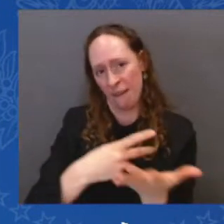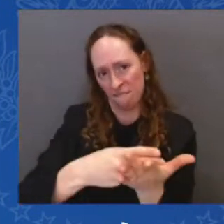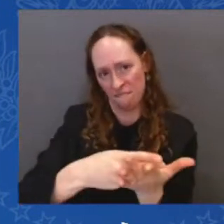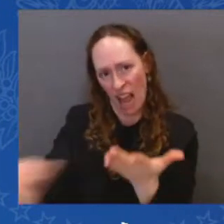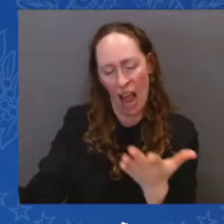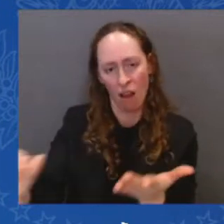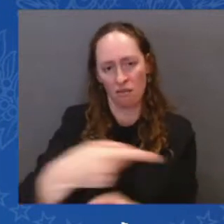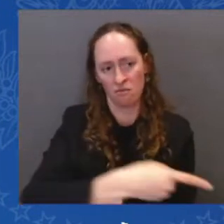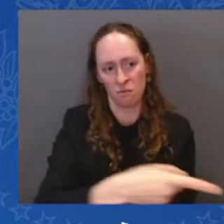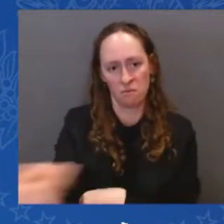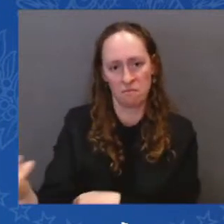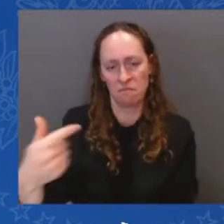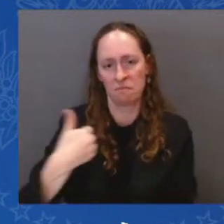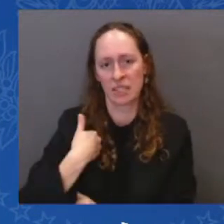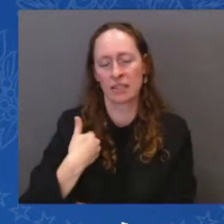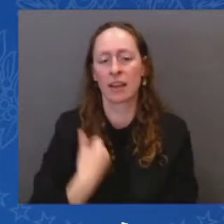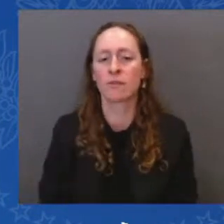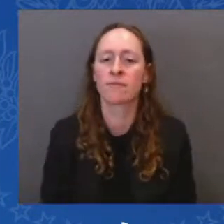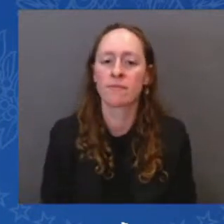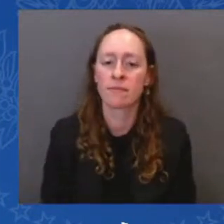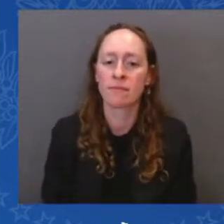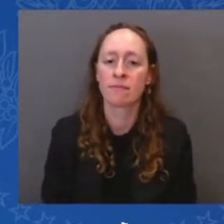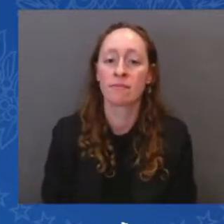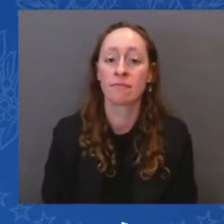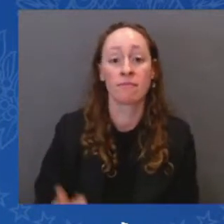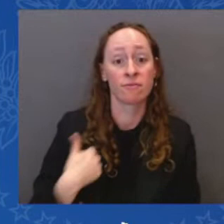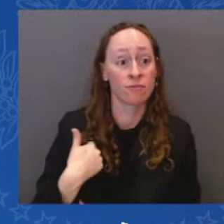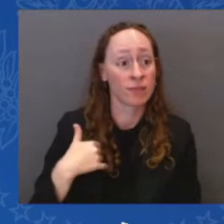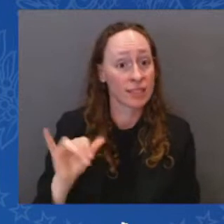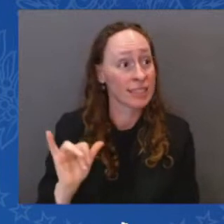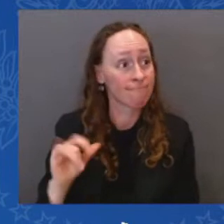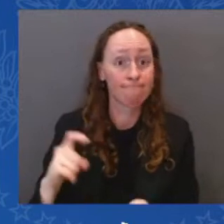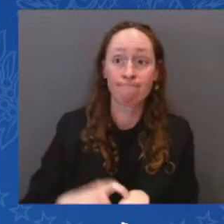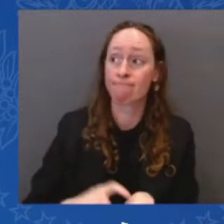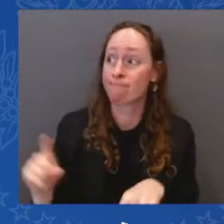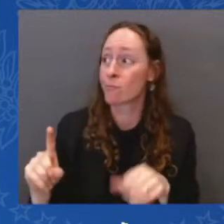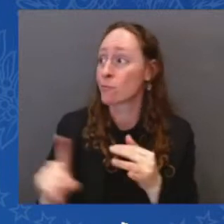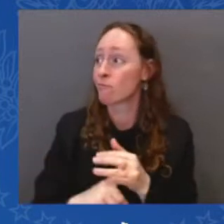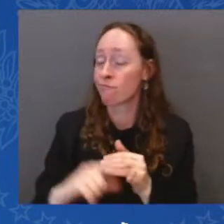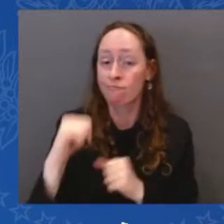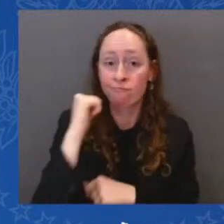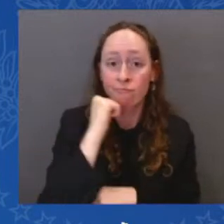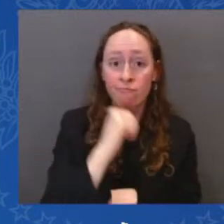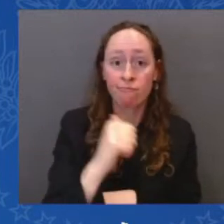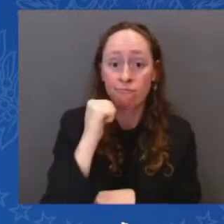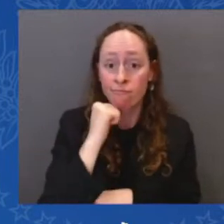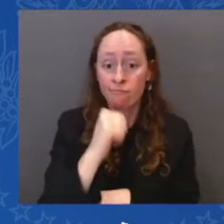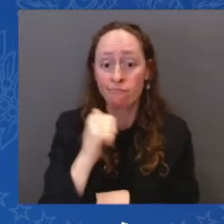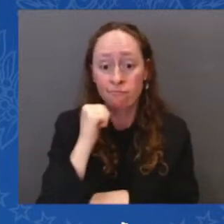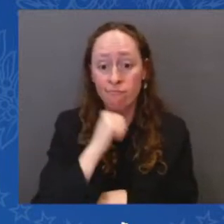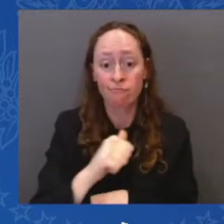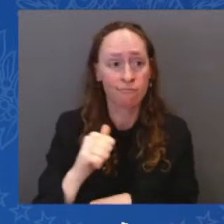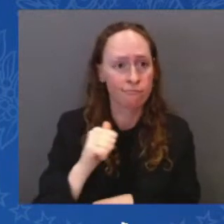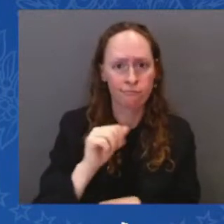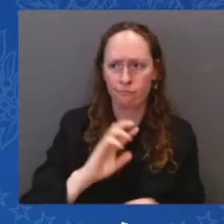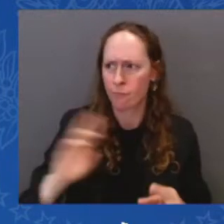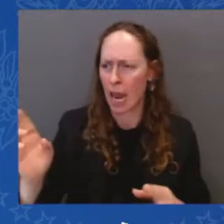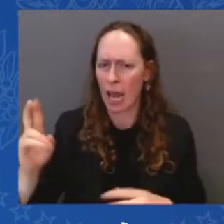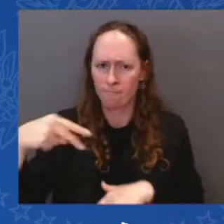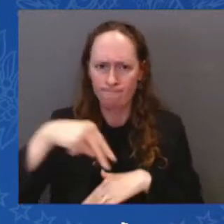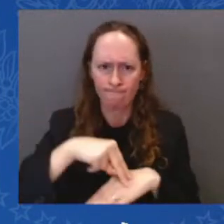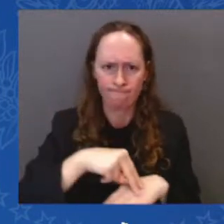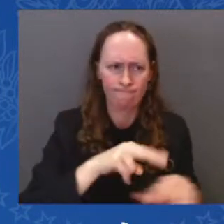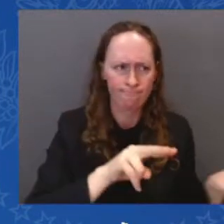their oaths, showing up for work, standing sentinel around the world, keeping our country secure, but they won't